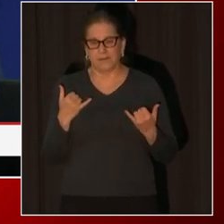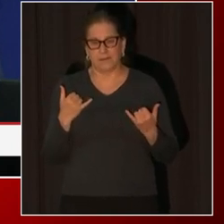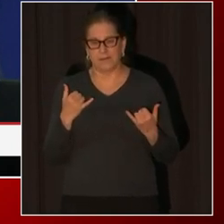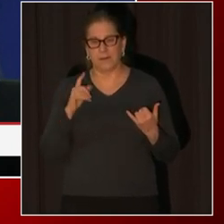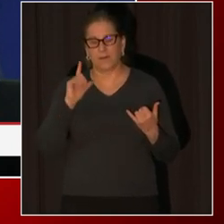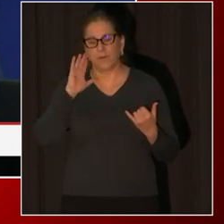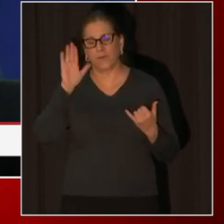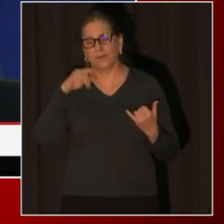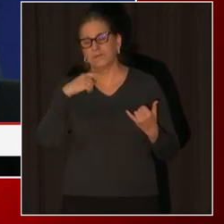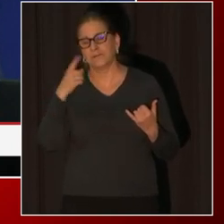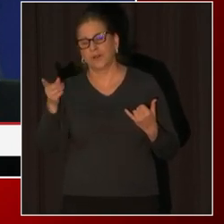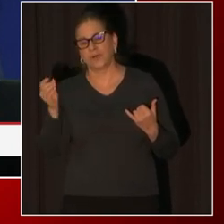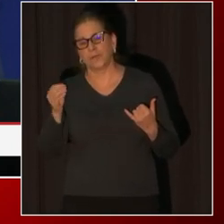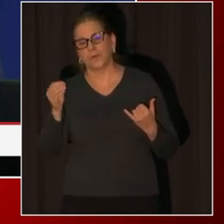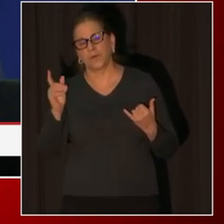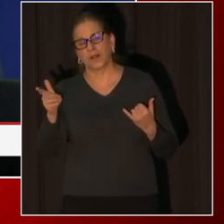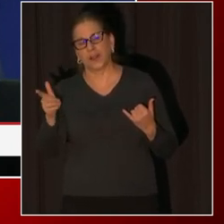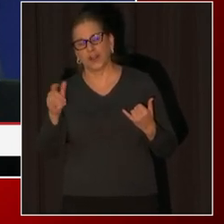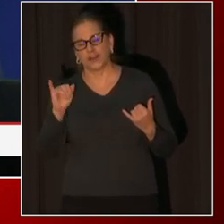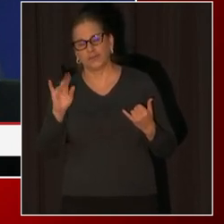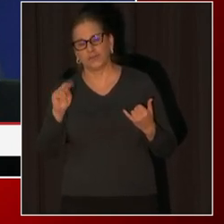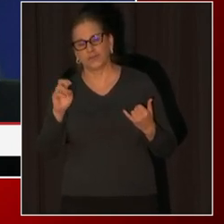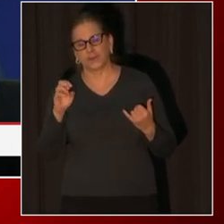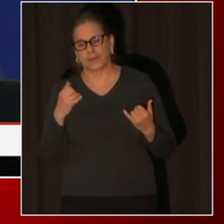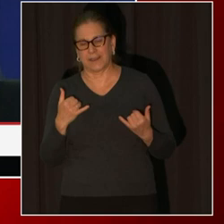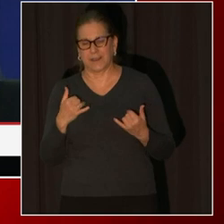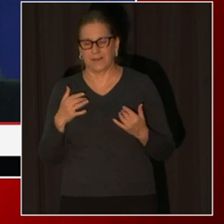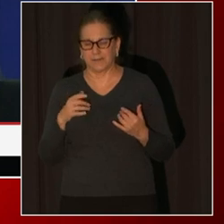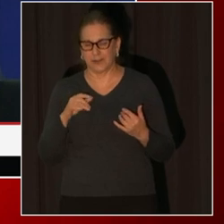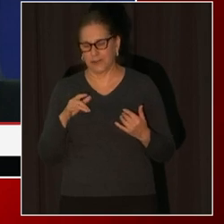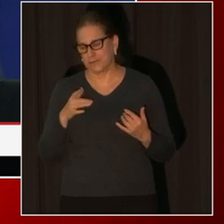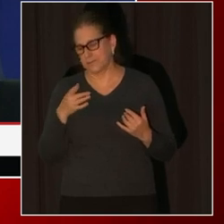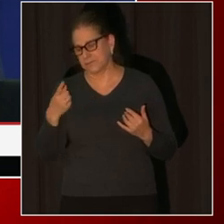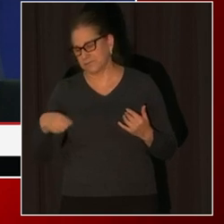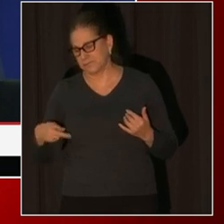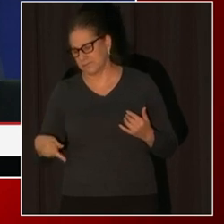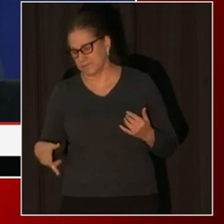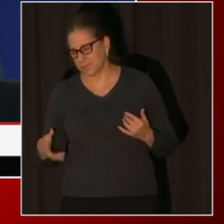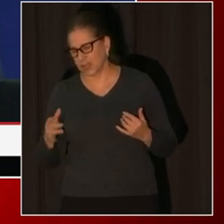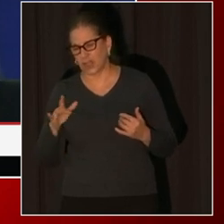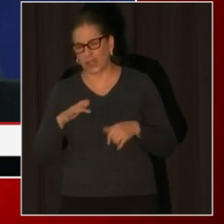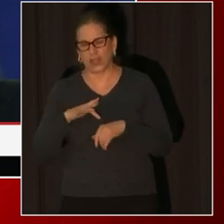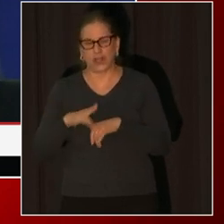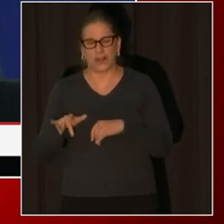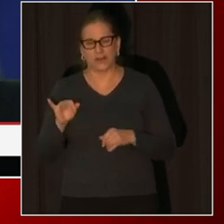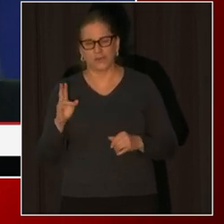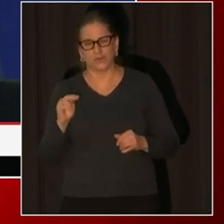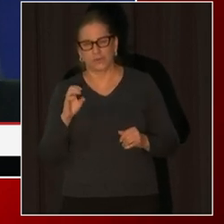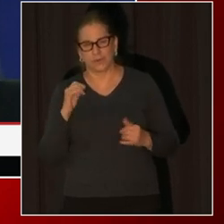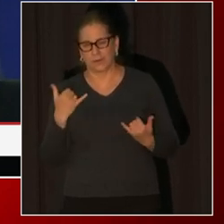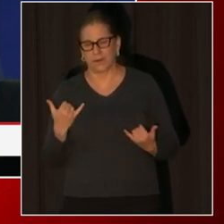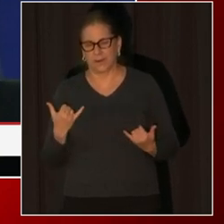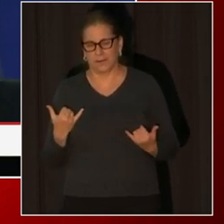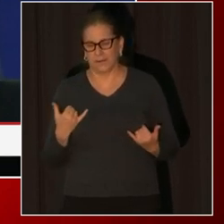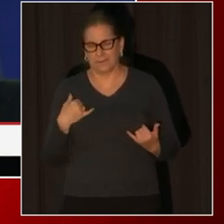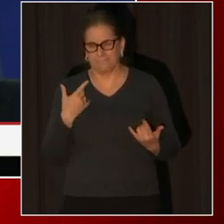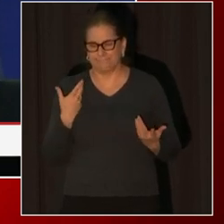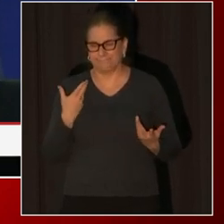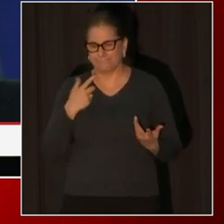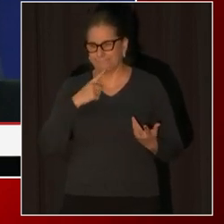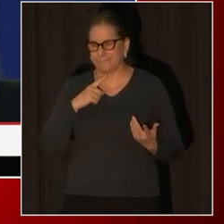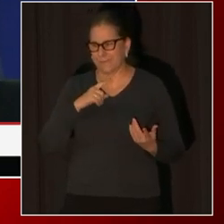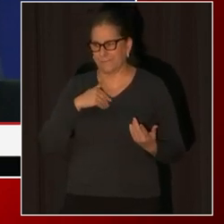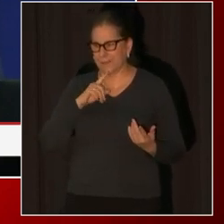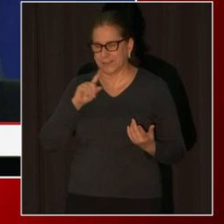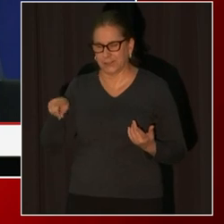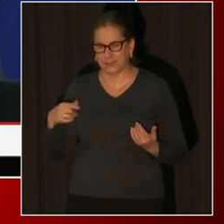maybe earlier. We're working on that right now as to what the draws are going to be on that fund as it turns on. Does that change